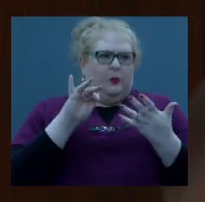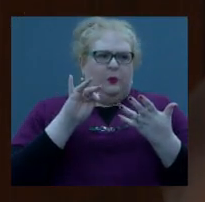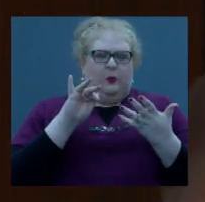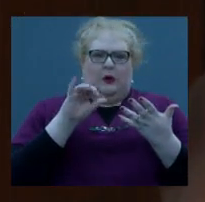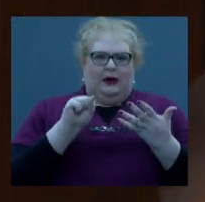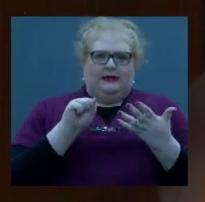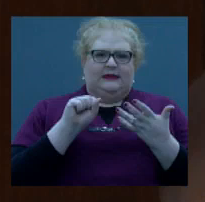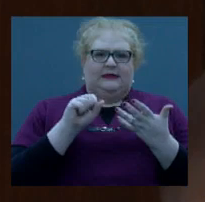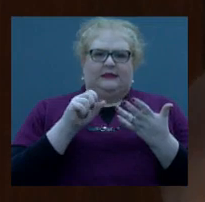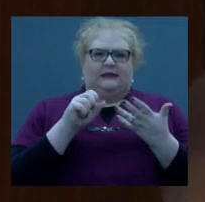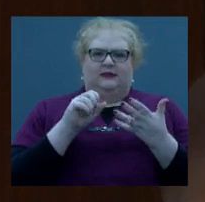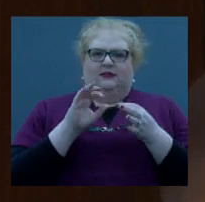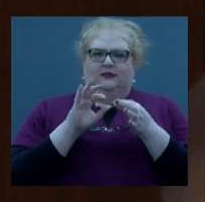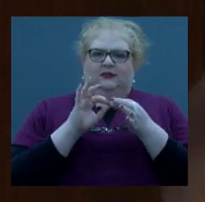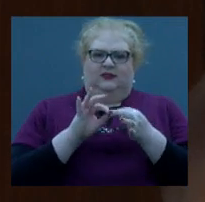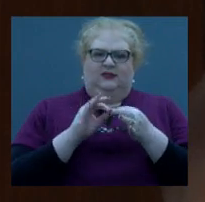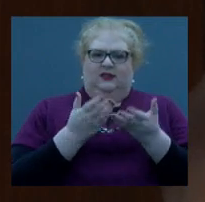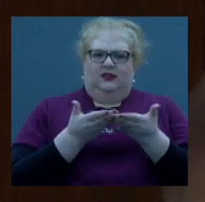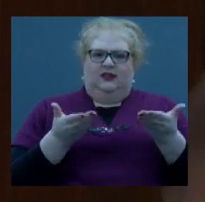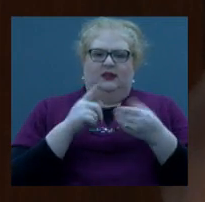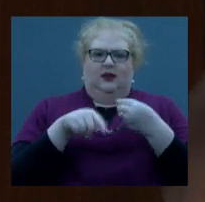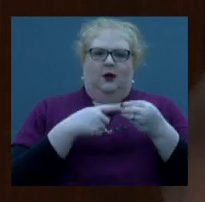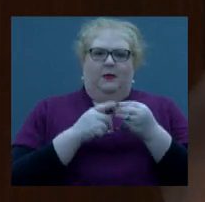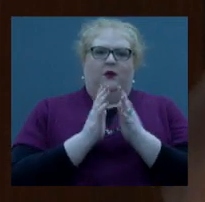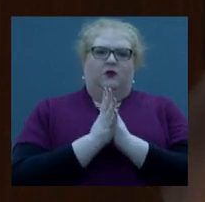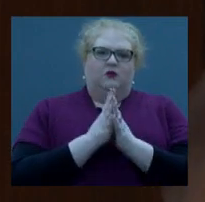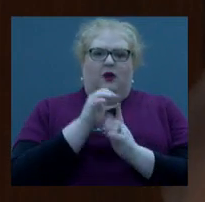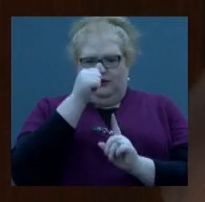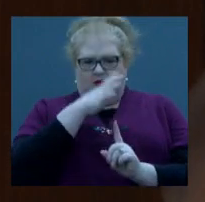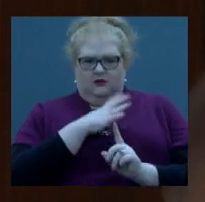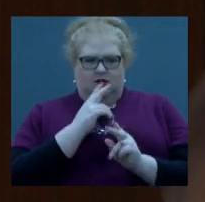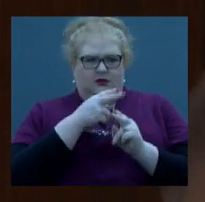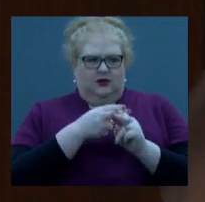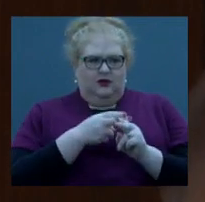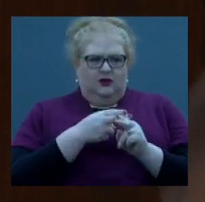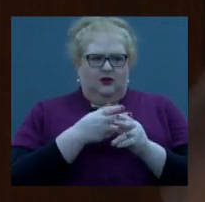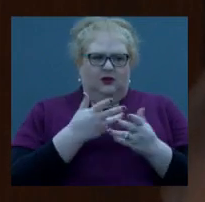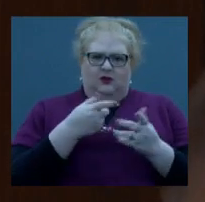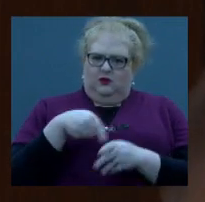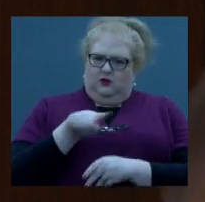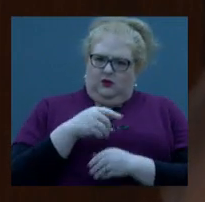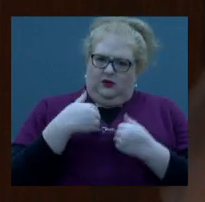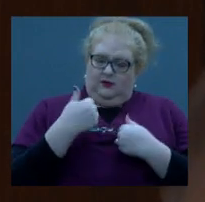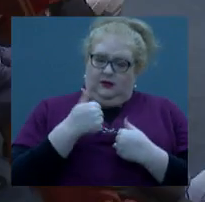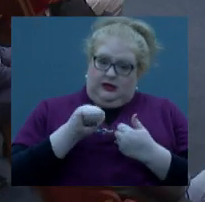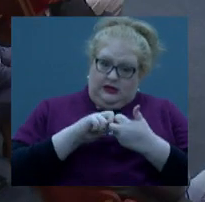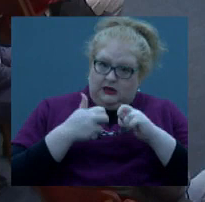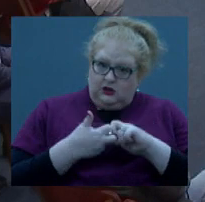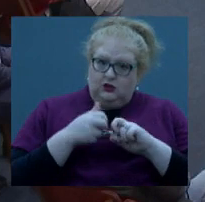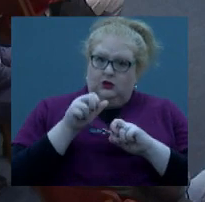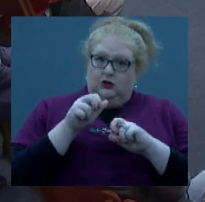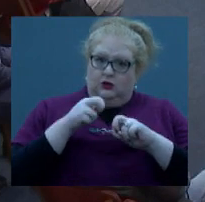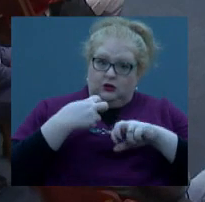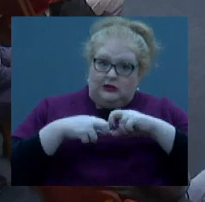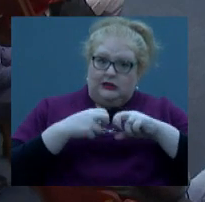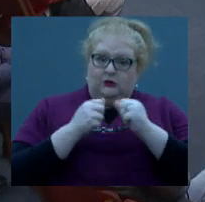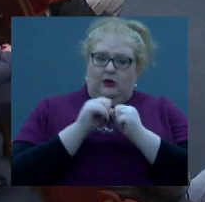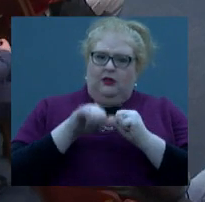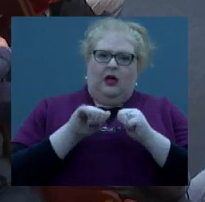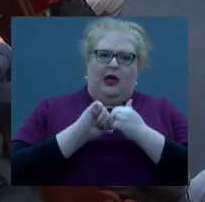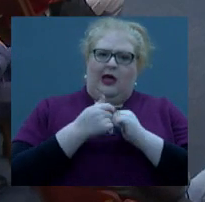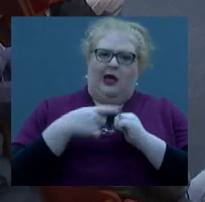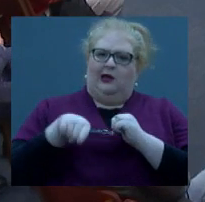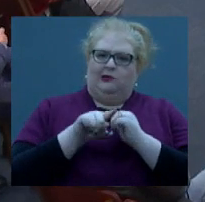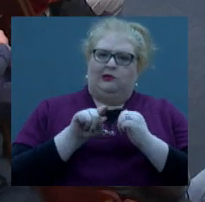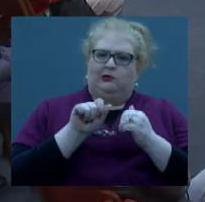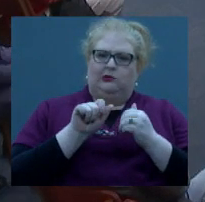Troy and the other gentleman brought up about the traffic over there on your approval? Did you guys have any issues with that? Or how did you guys address